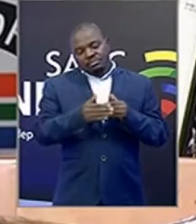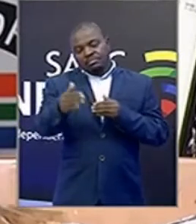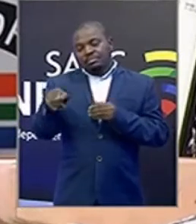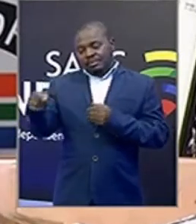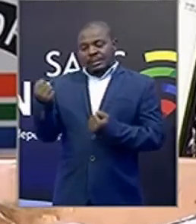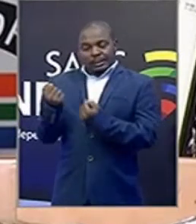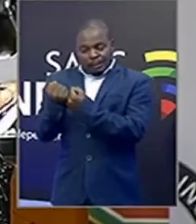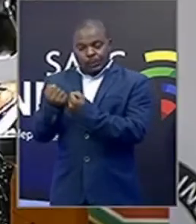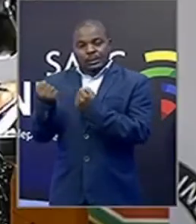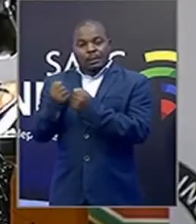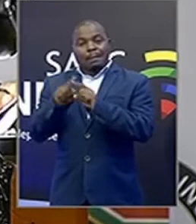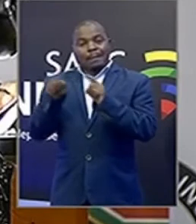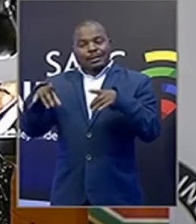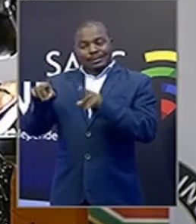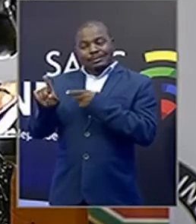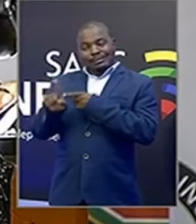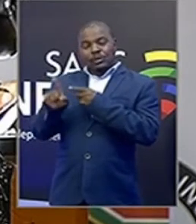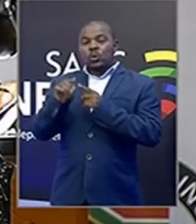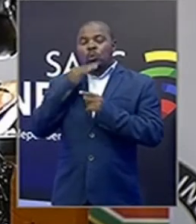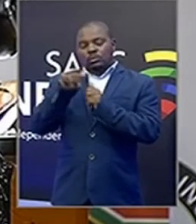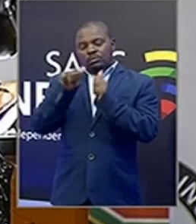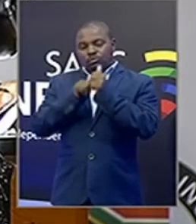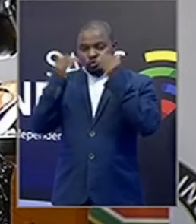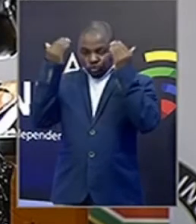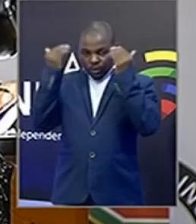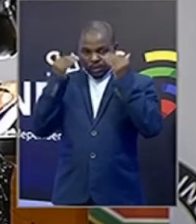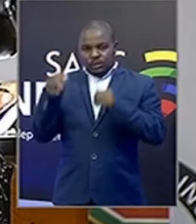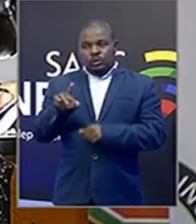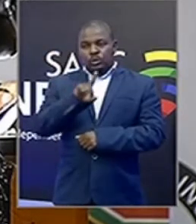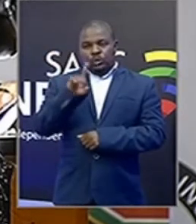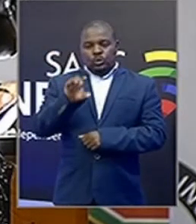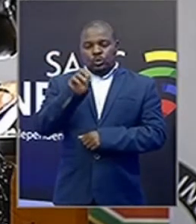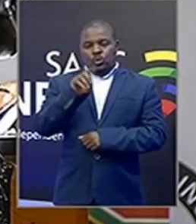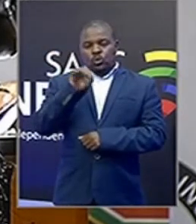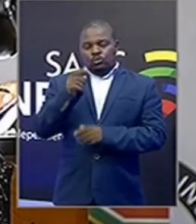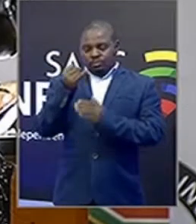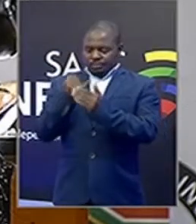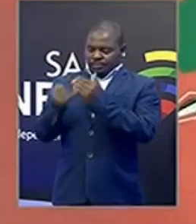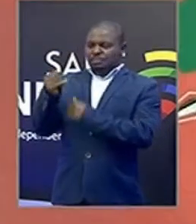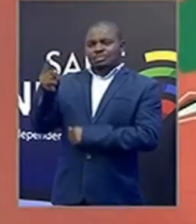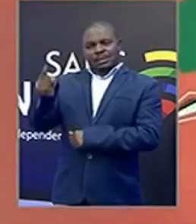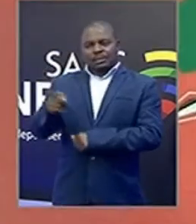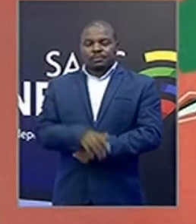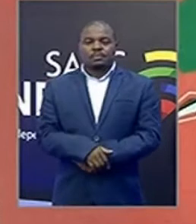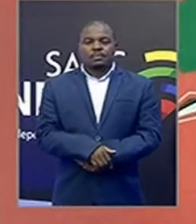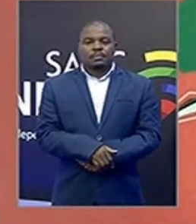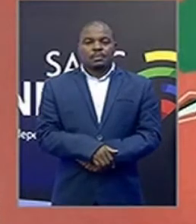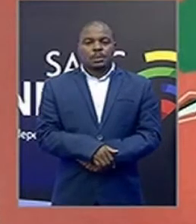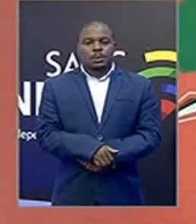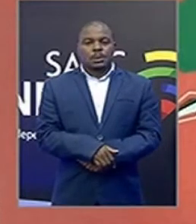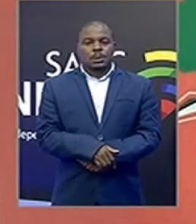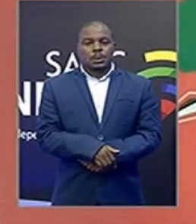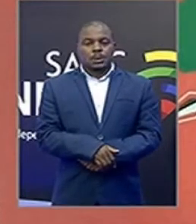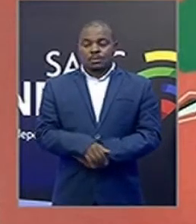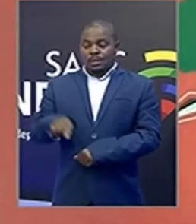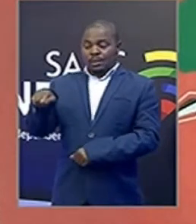komishini e fela modulasetulo motlatša moahlodi Raymond Zondo o swanetše go ikemela. The state capture is